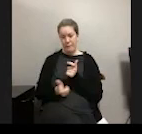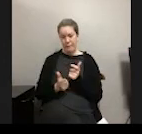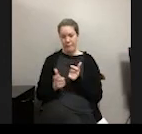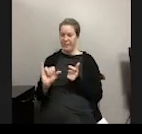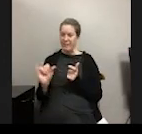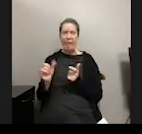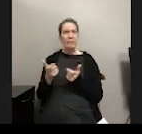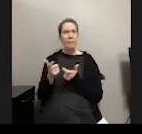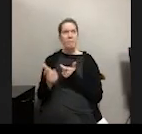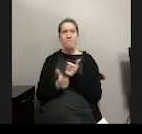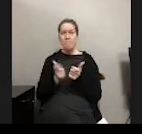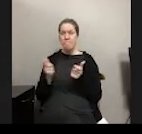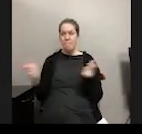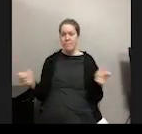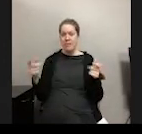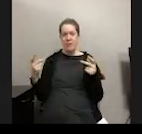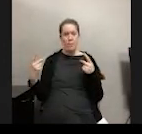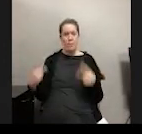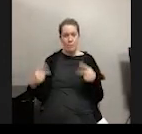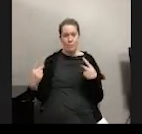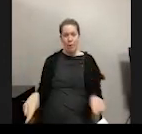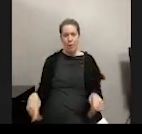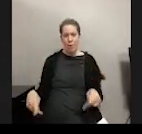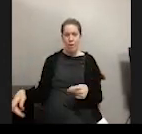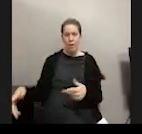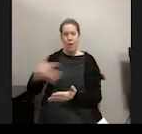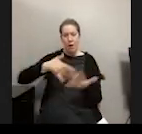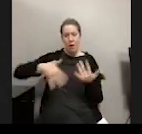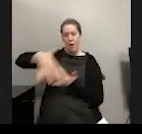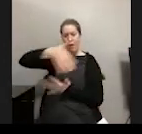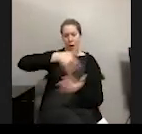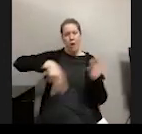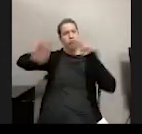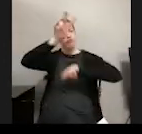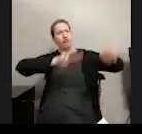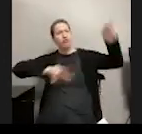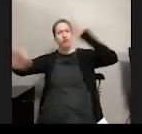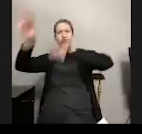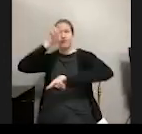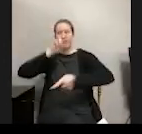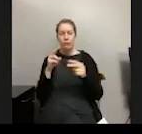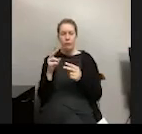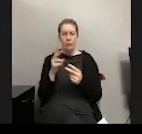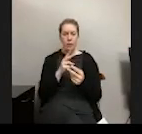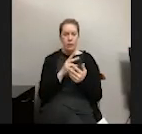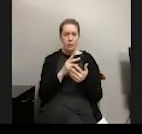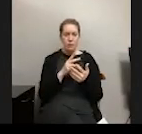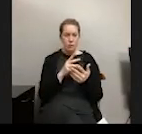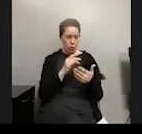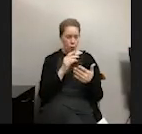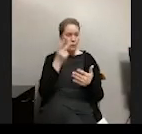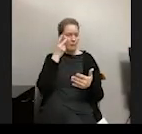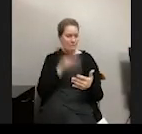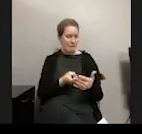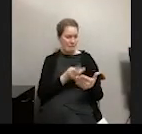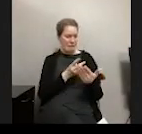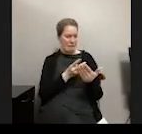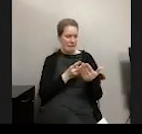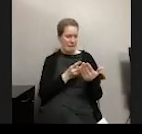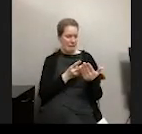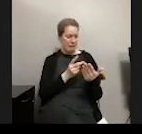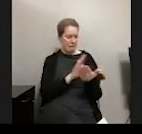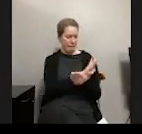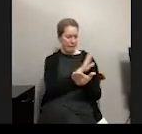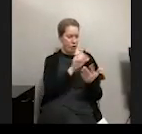But if you demystify the whole process from looking at the sketches, seeing how they're enlarged, seeing the whole process of